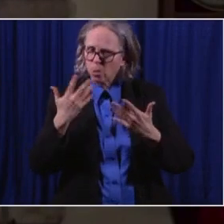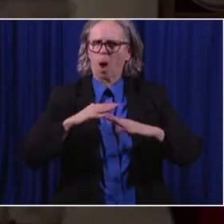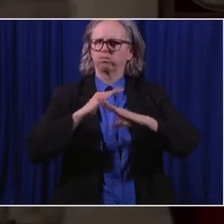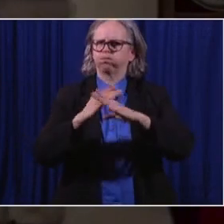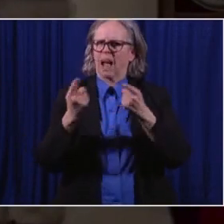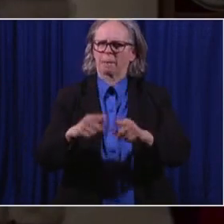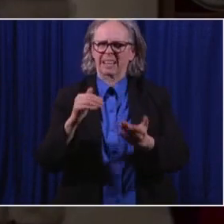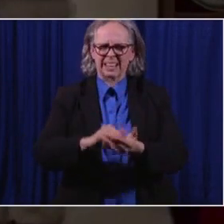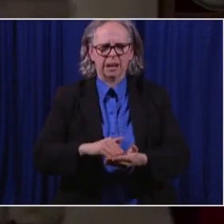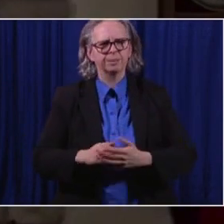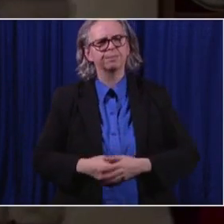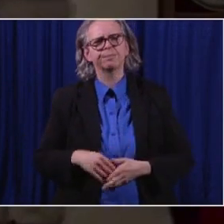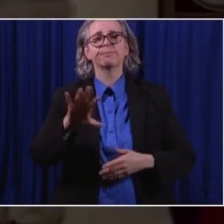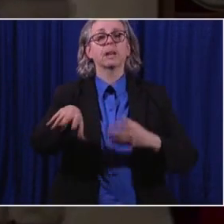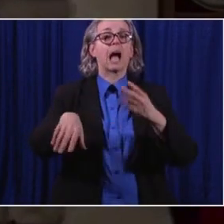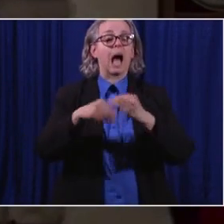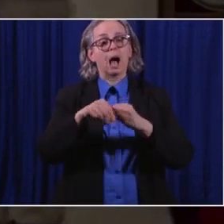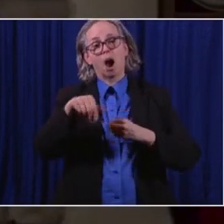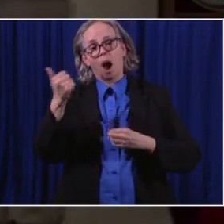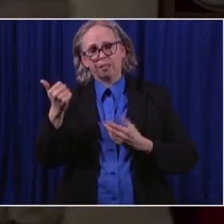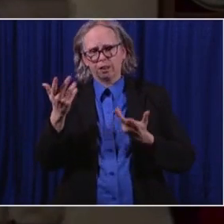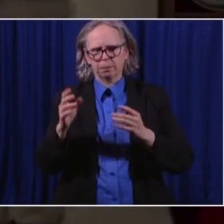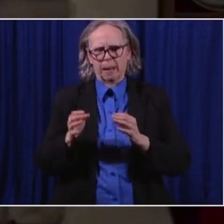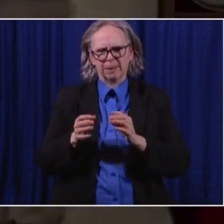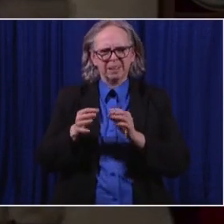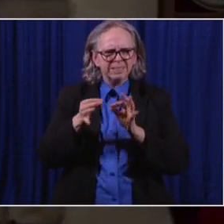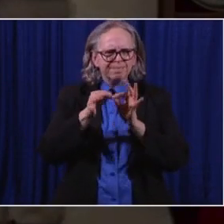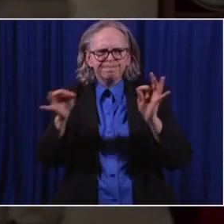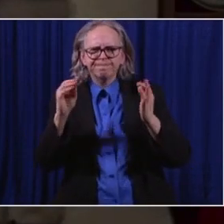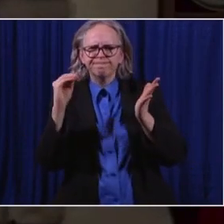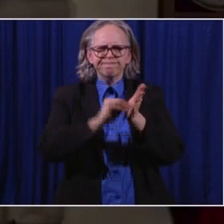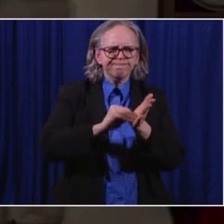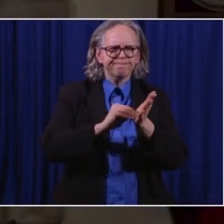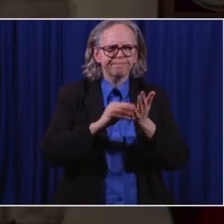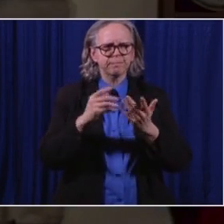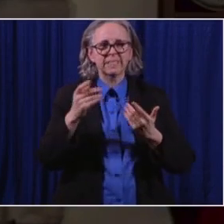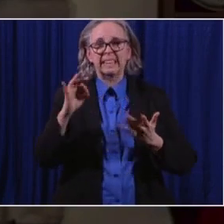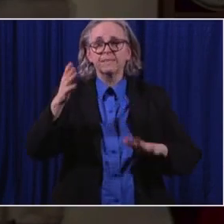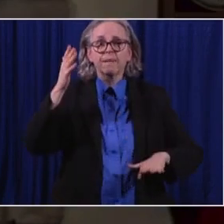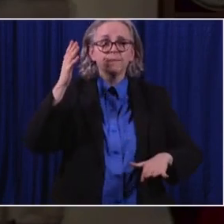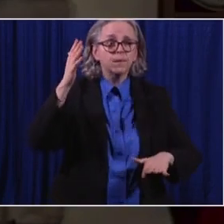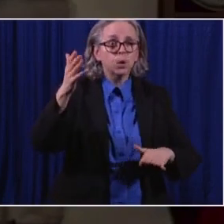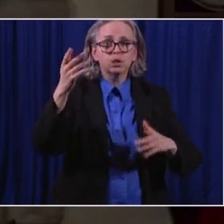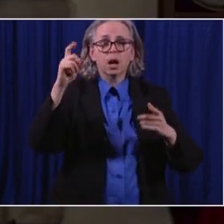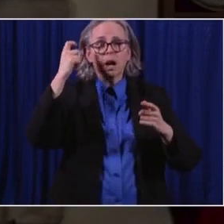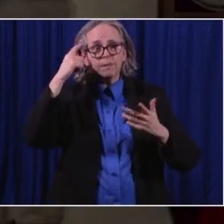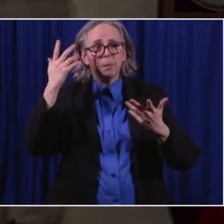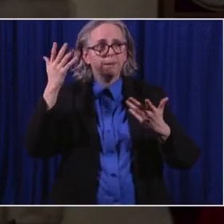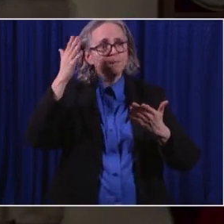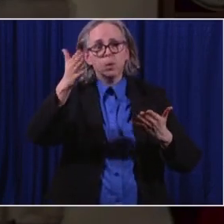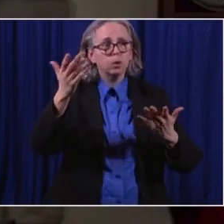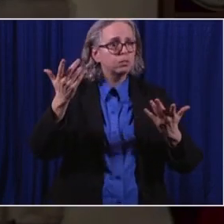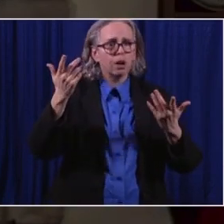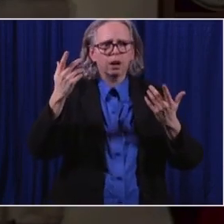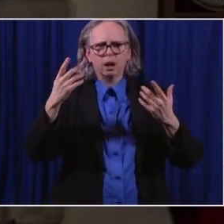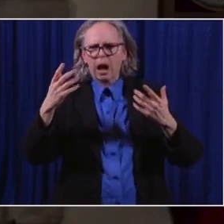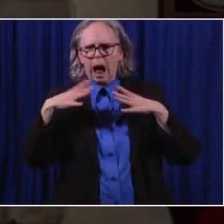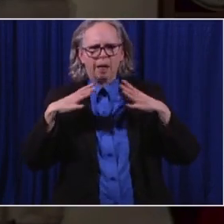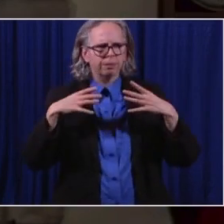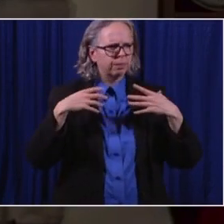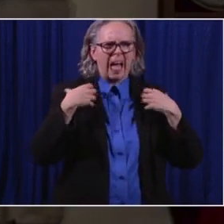some language that would not tie down a future governor or future health department, would keep people safe, but would deal with